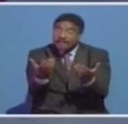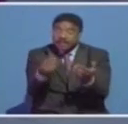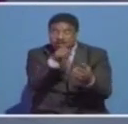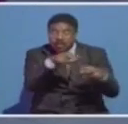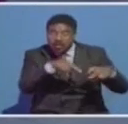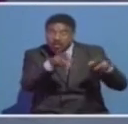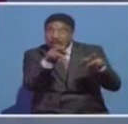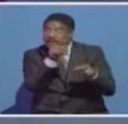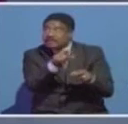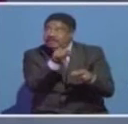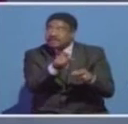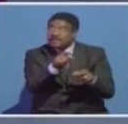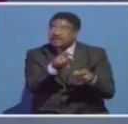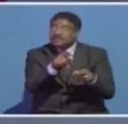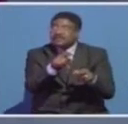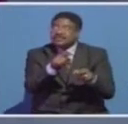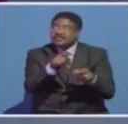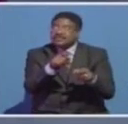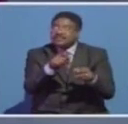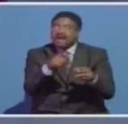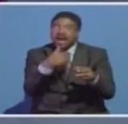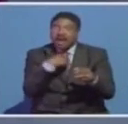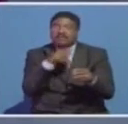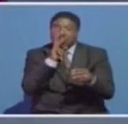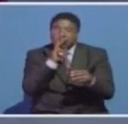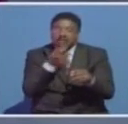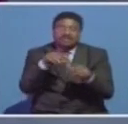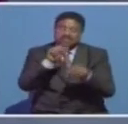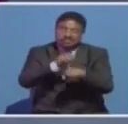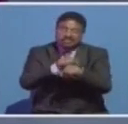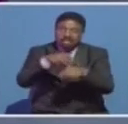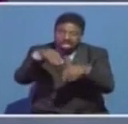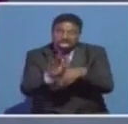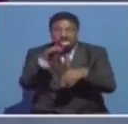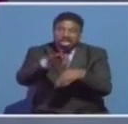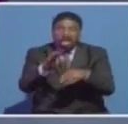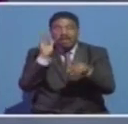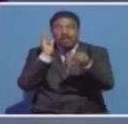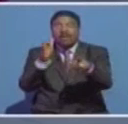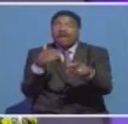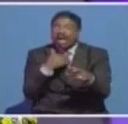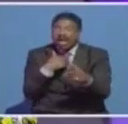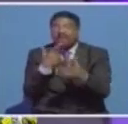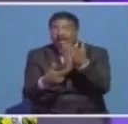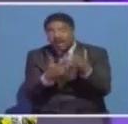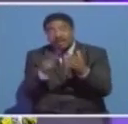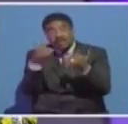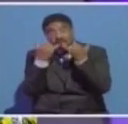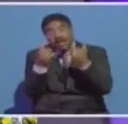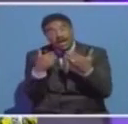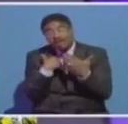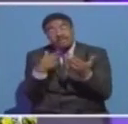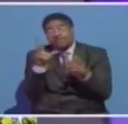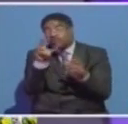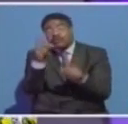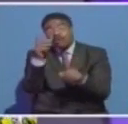is being eaten, or this road has got potholes, and anytime soon there's going to be an accident here, and nobody mends it, and